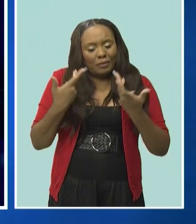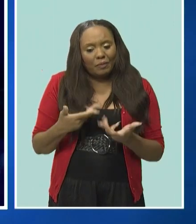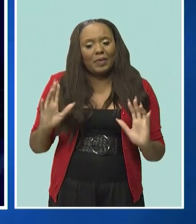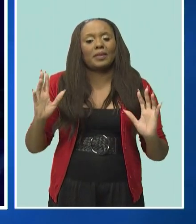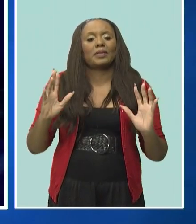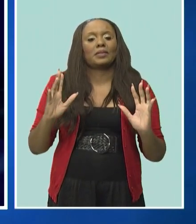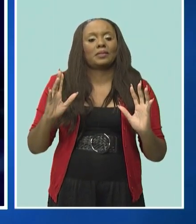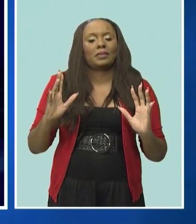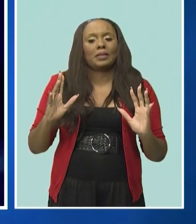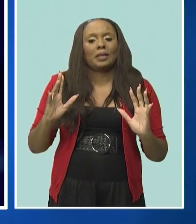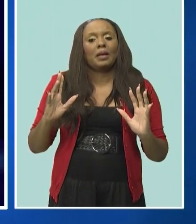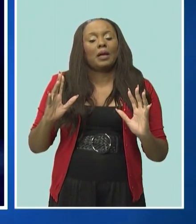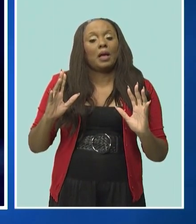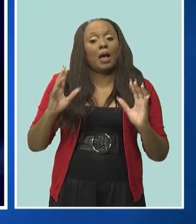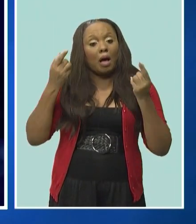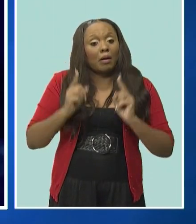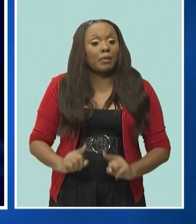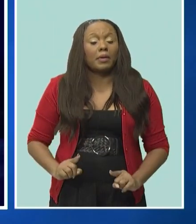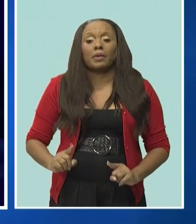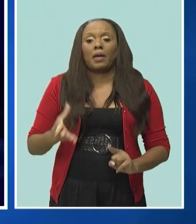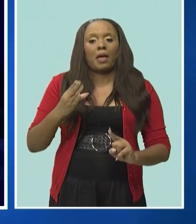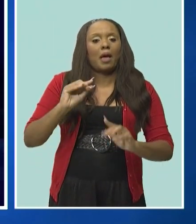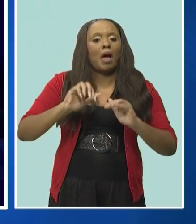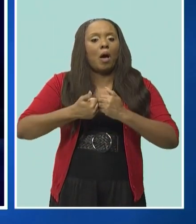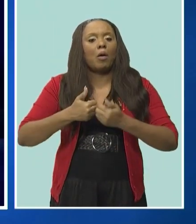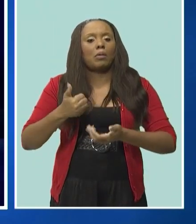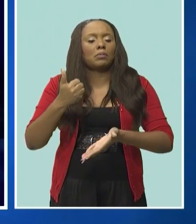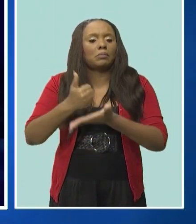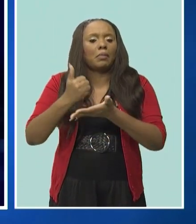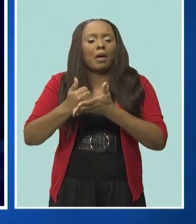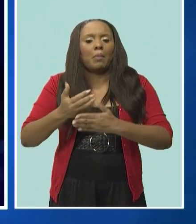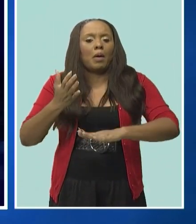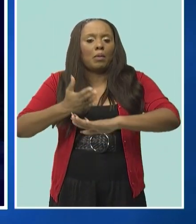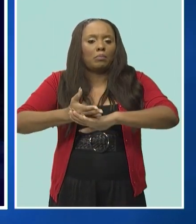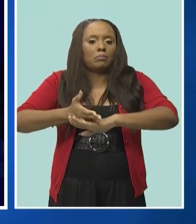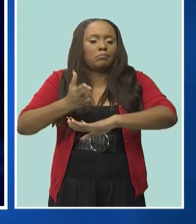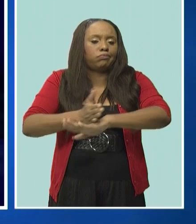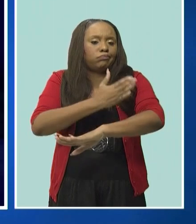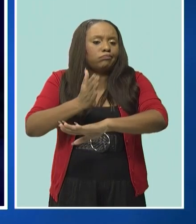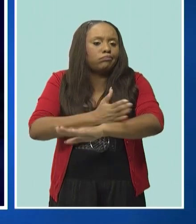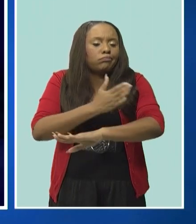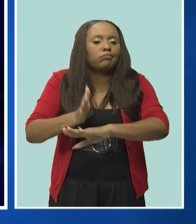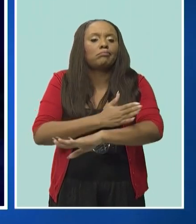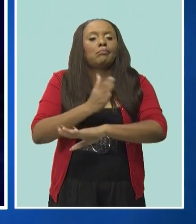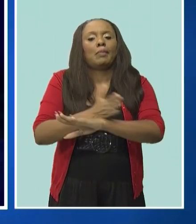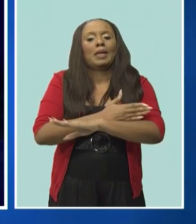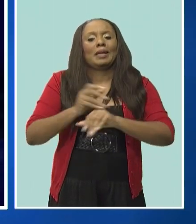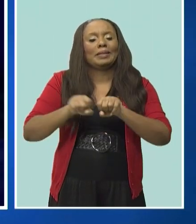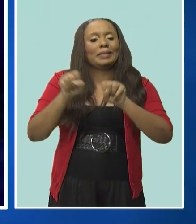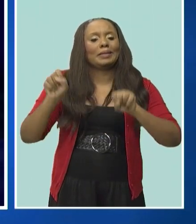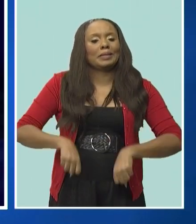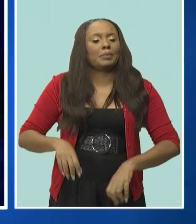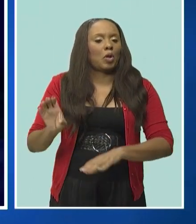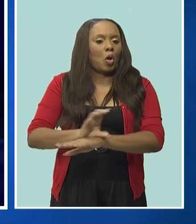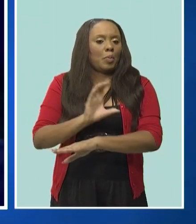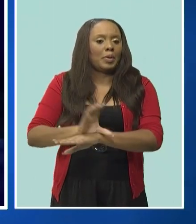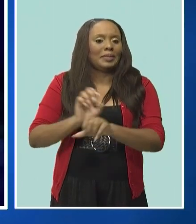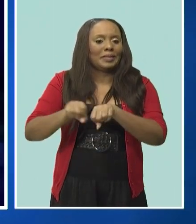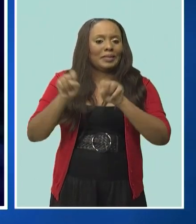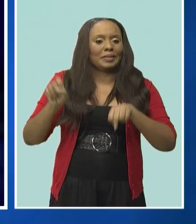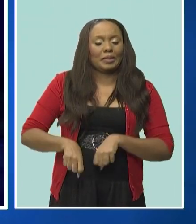utilize that to be able to assist with some of the upgrades that are going to take place at the QEH to ensure that the systems there are not